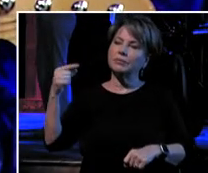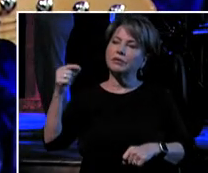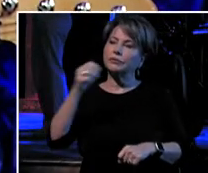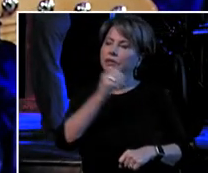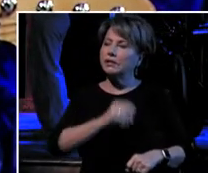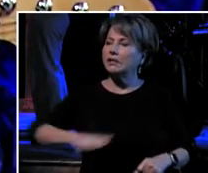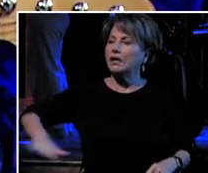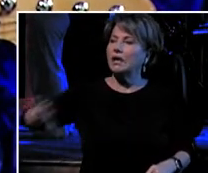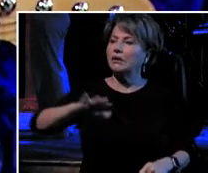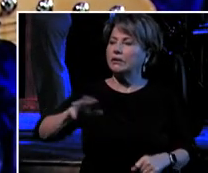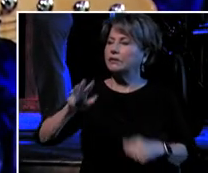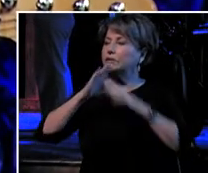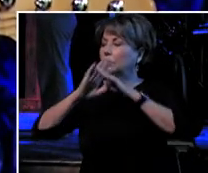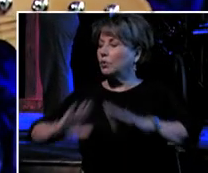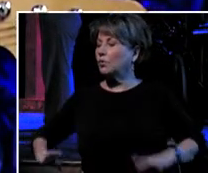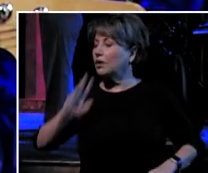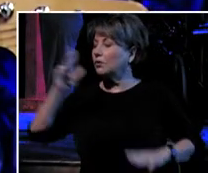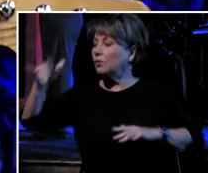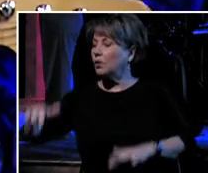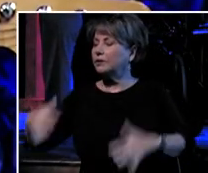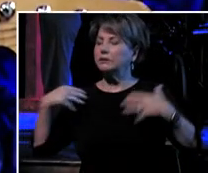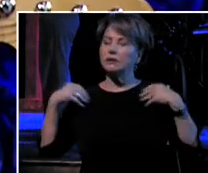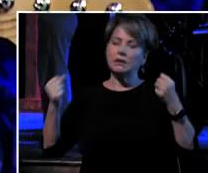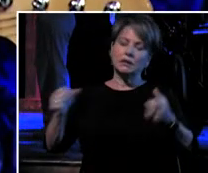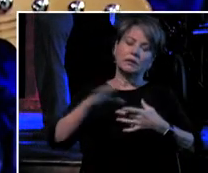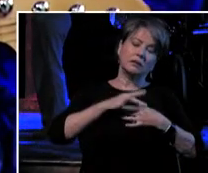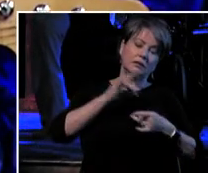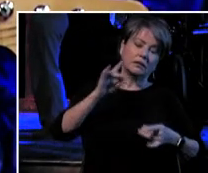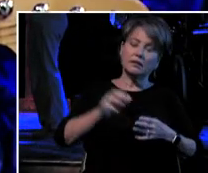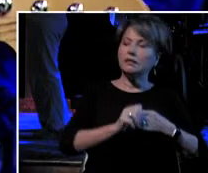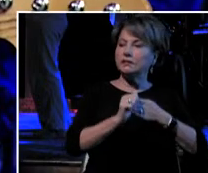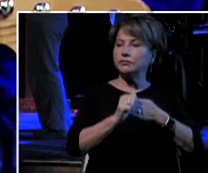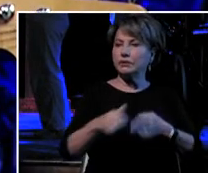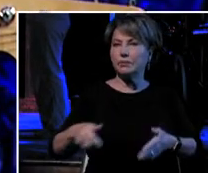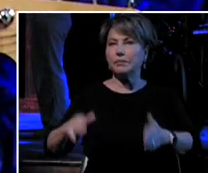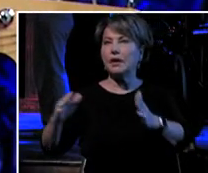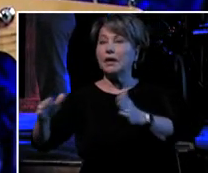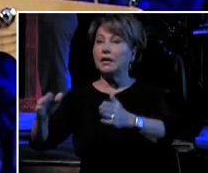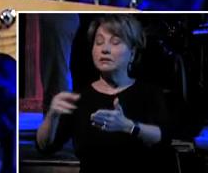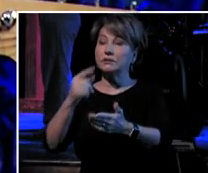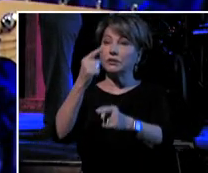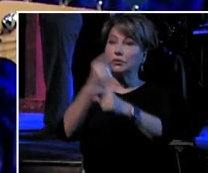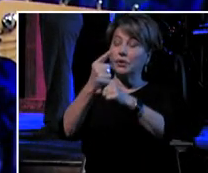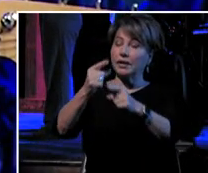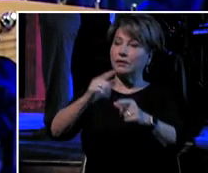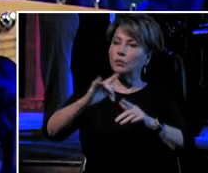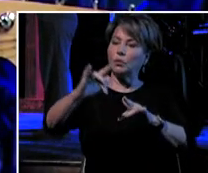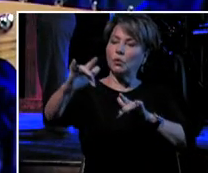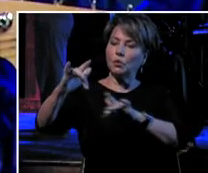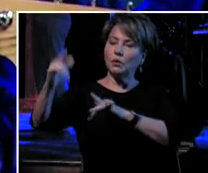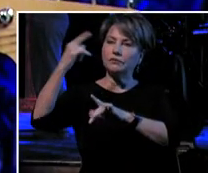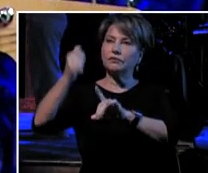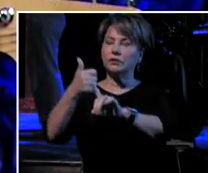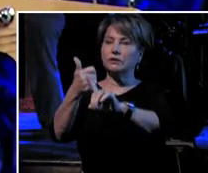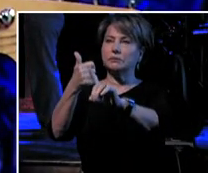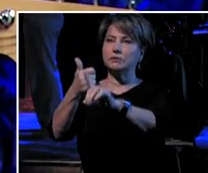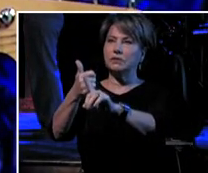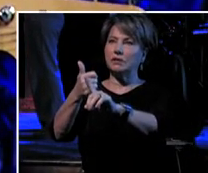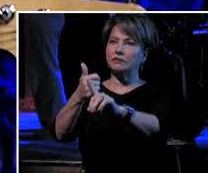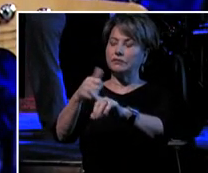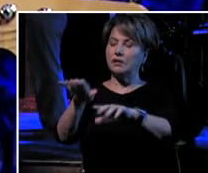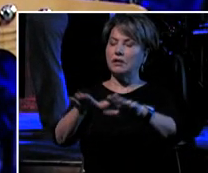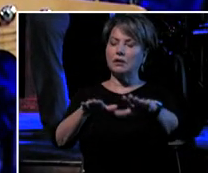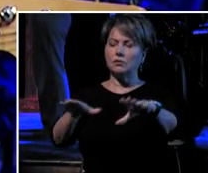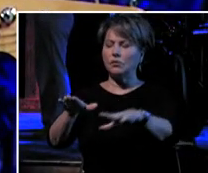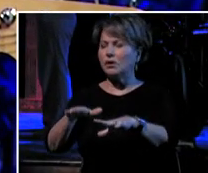waters. He restores my soul. He leads me in paths of righteousness for his namesake. Even though I walk through the